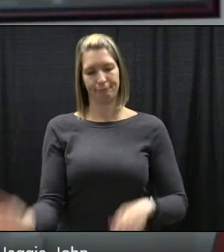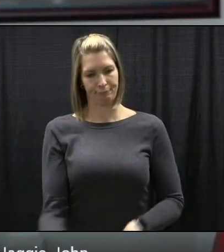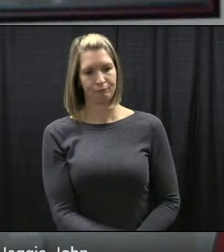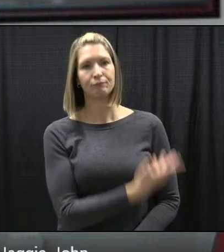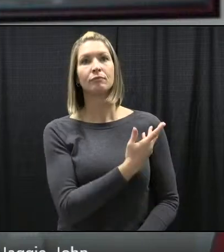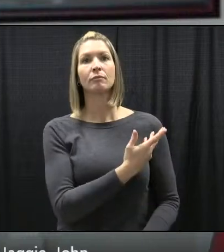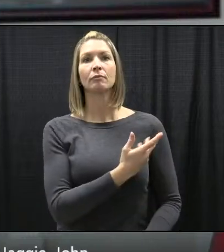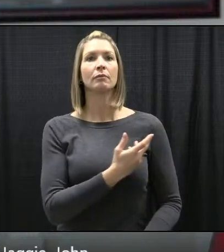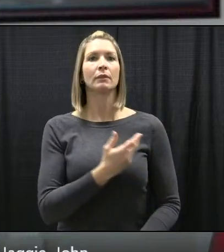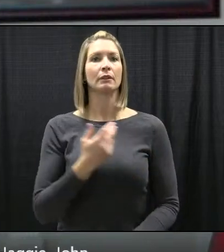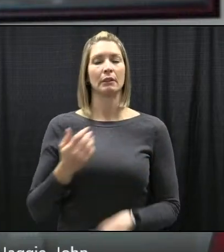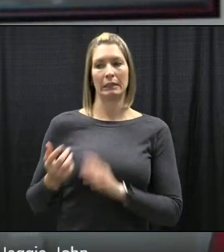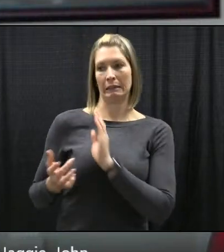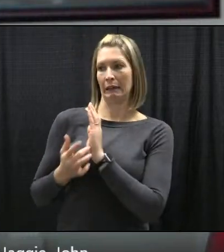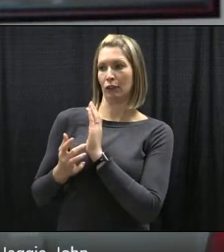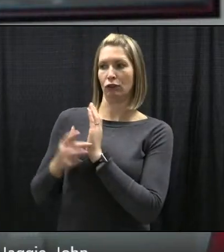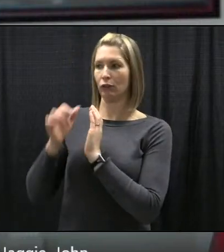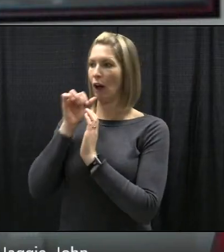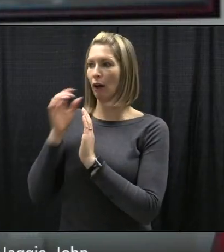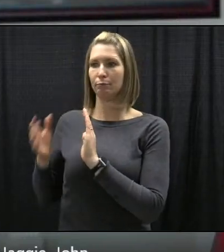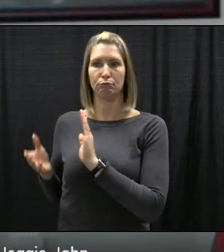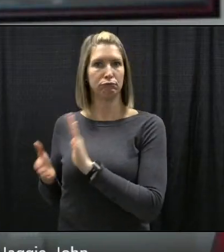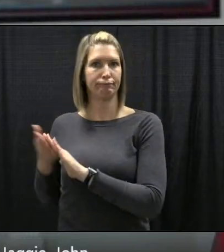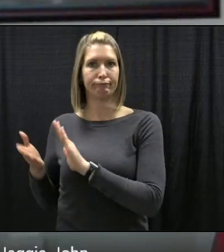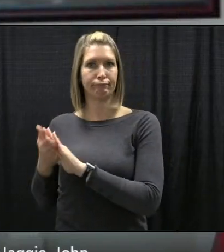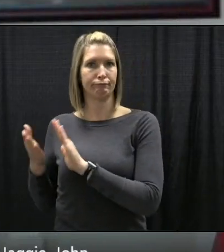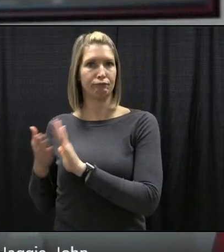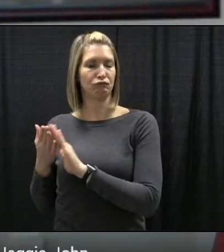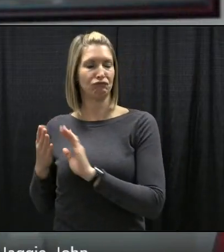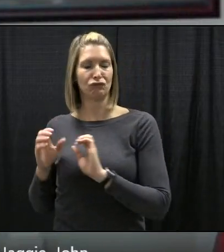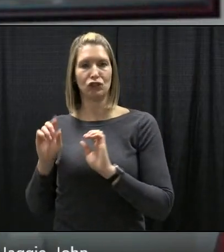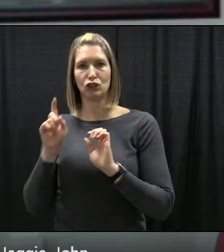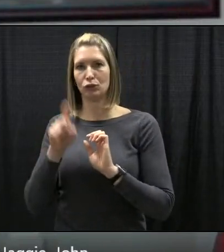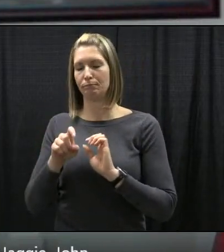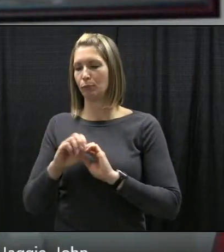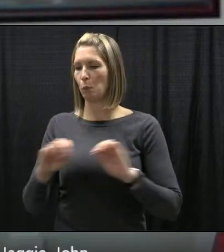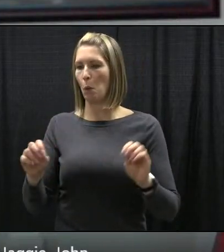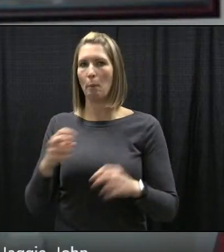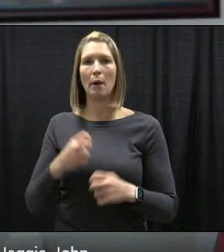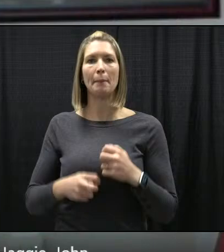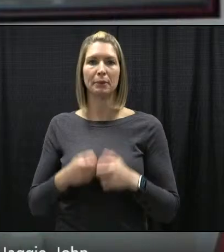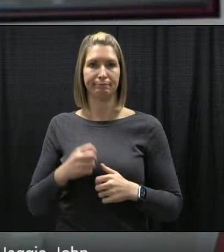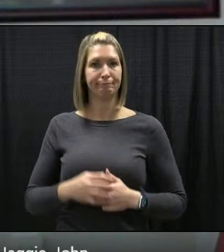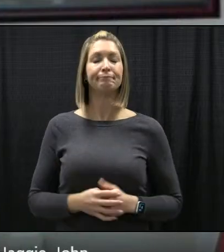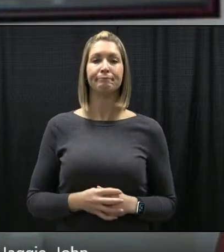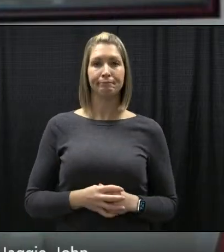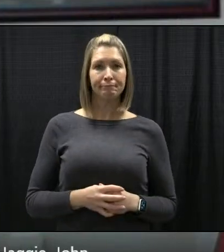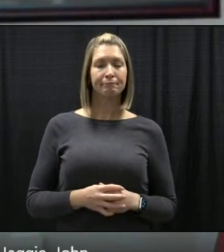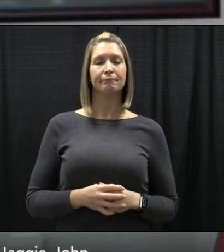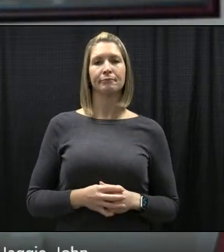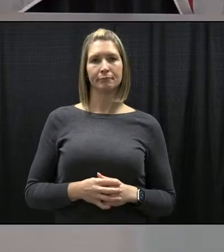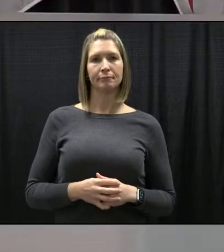electronics, there should be no delay or no hiccup in reaching that deadline.